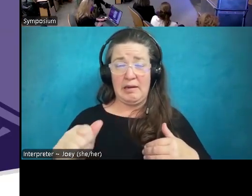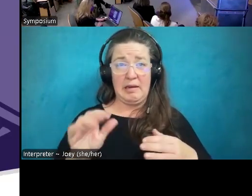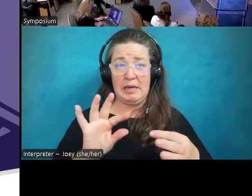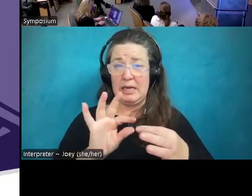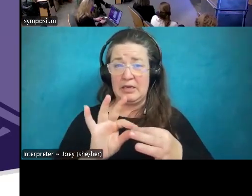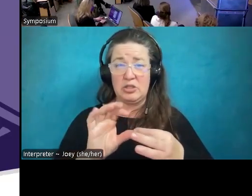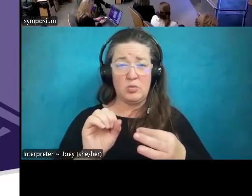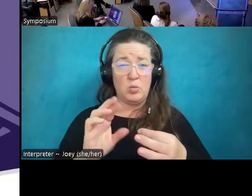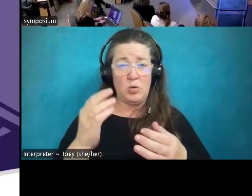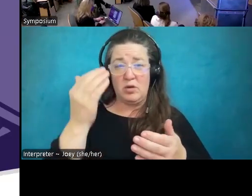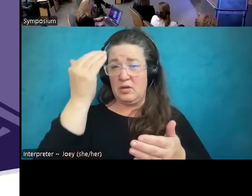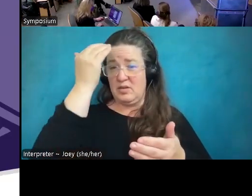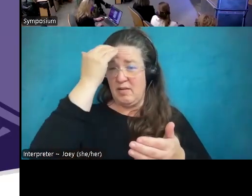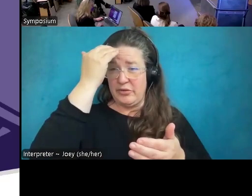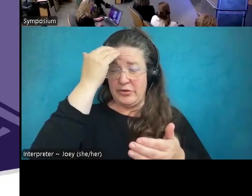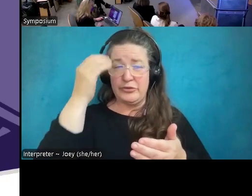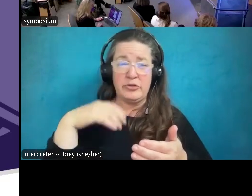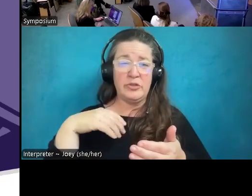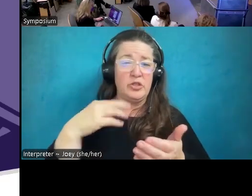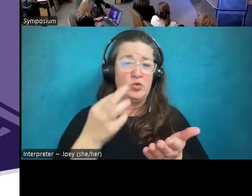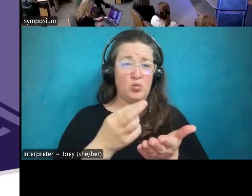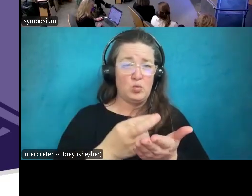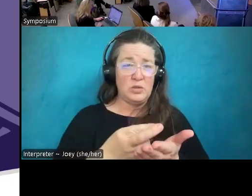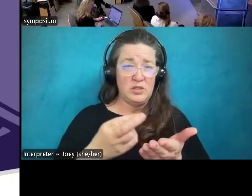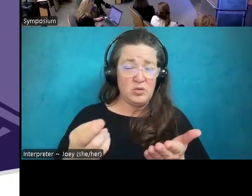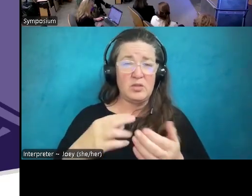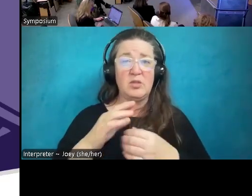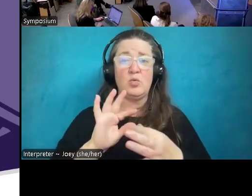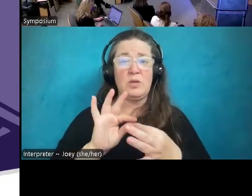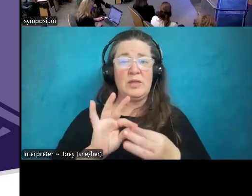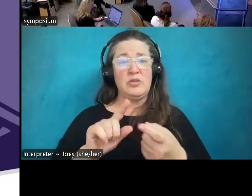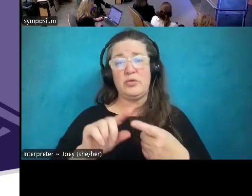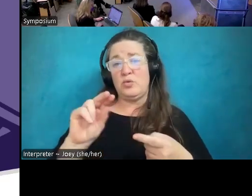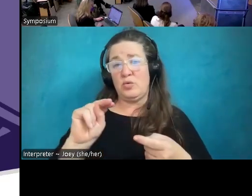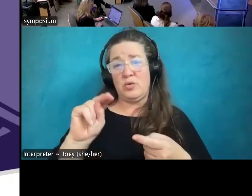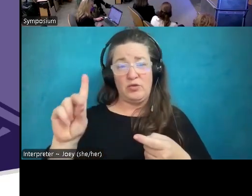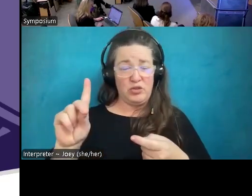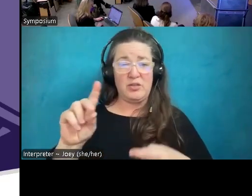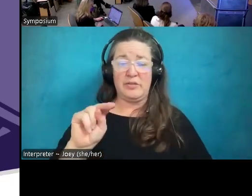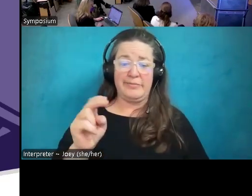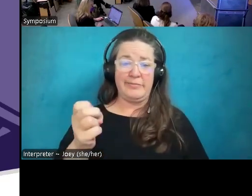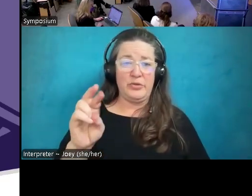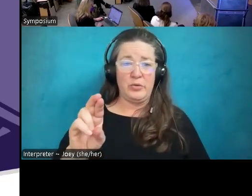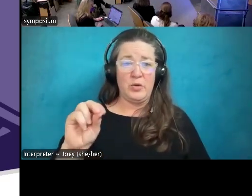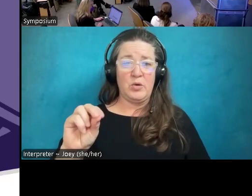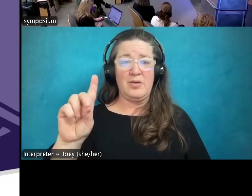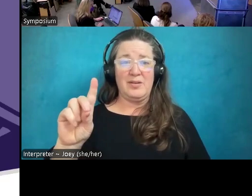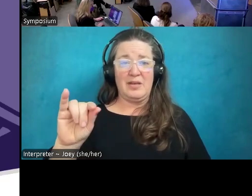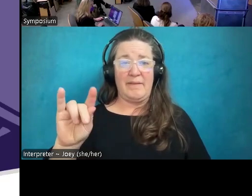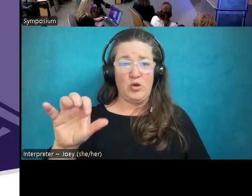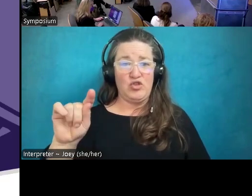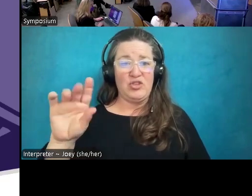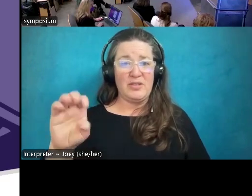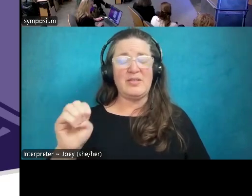or yourself around the intersection of neurodivergence and long COVID? And do neurodivergent patients differ in